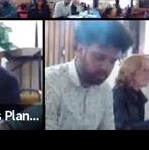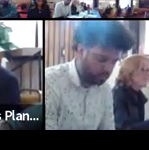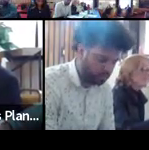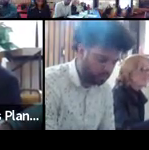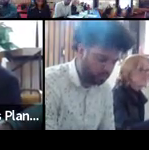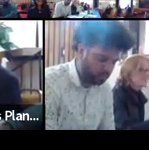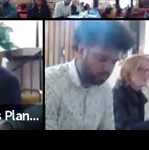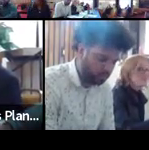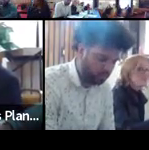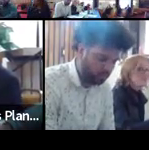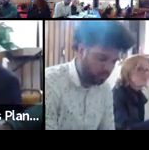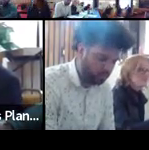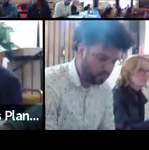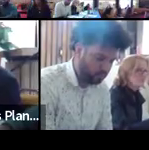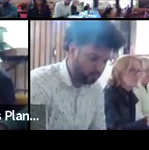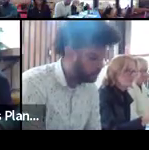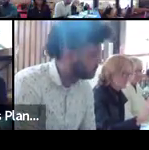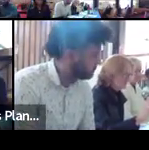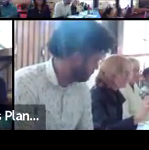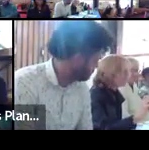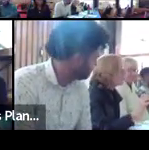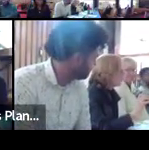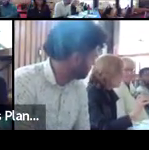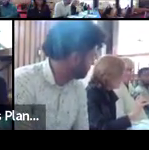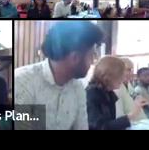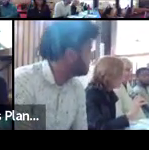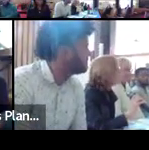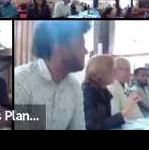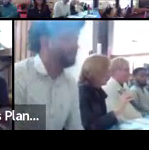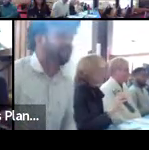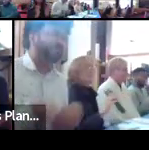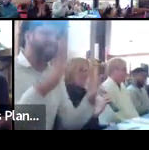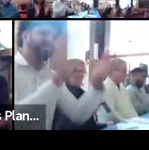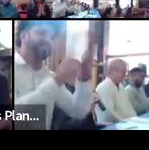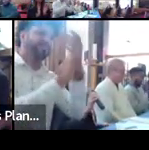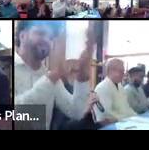ayes. And 1 abstention. Congratulations.